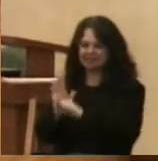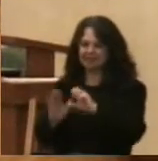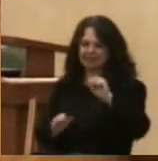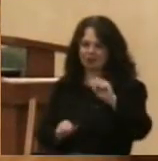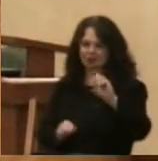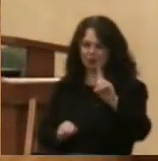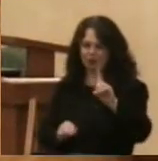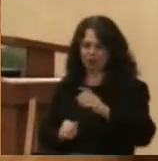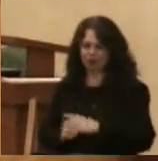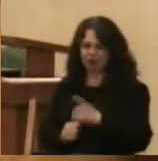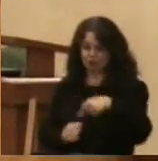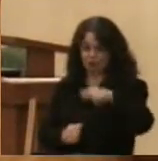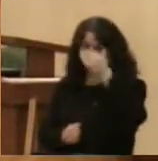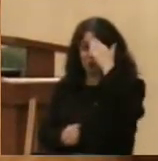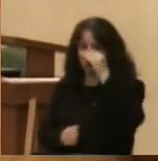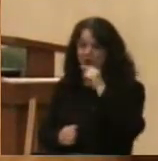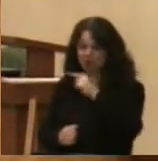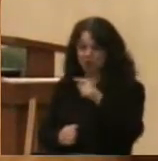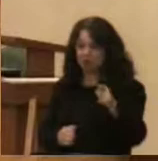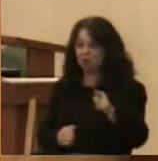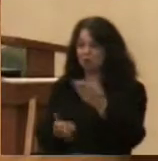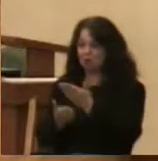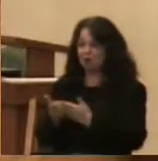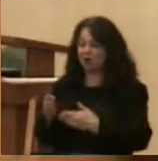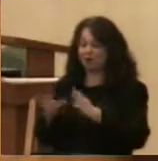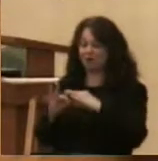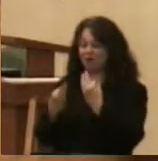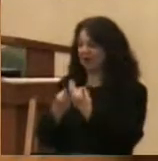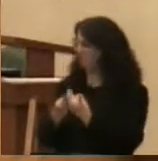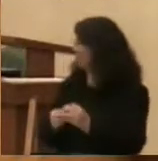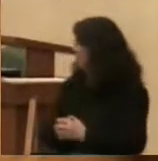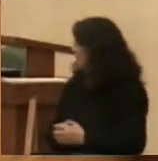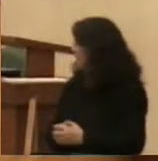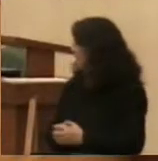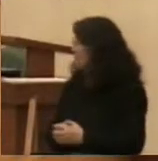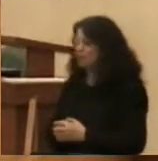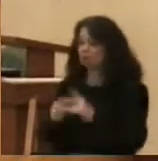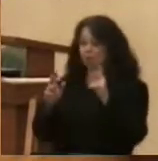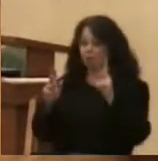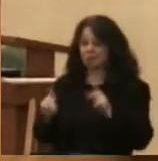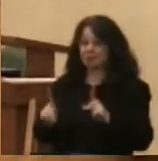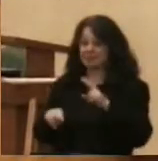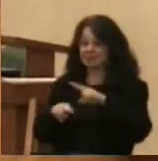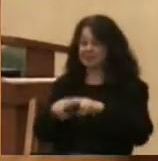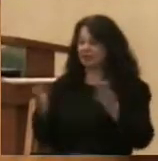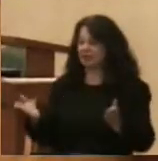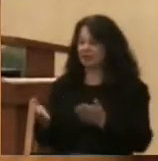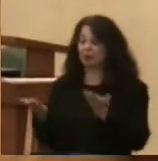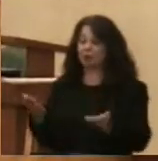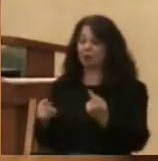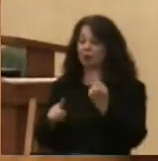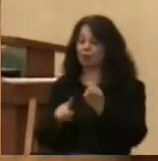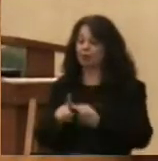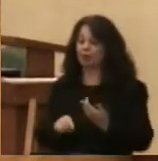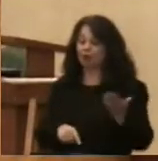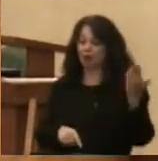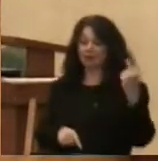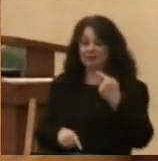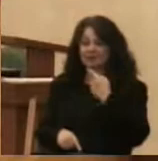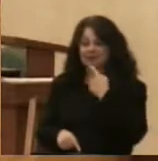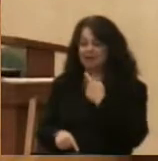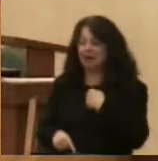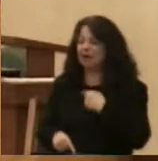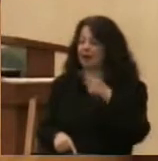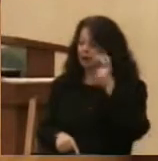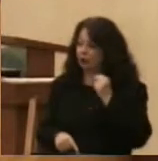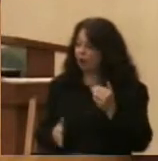that you are part of the family of God right here? There's a person sitting here who probably a month ago said, and I hear this